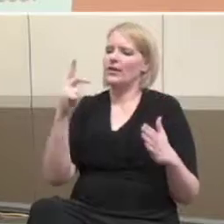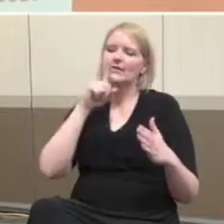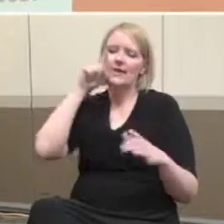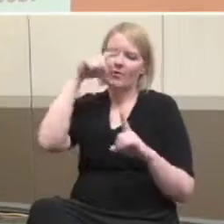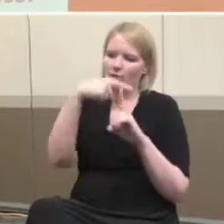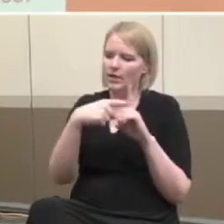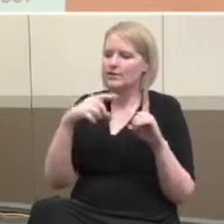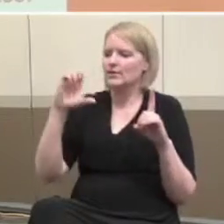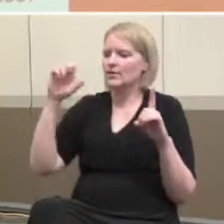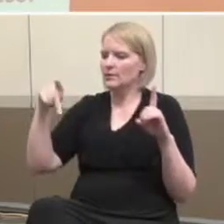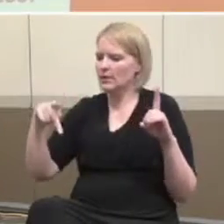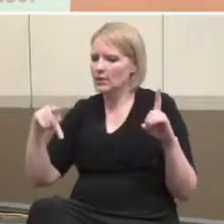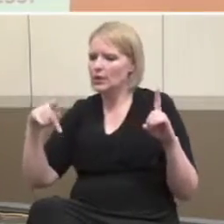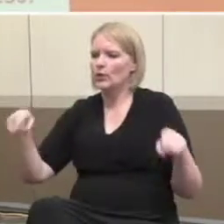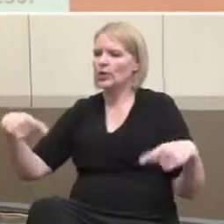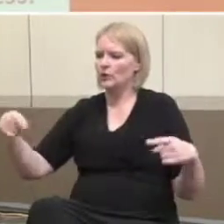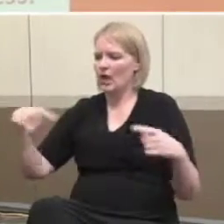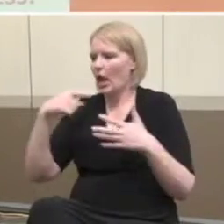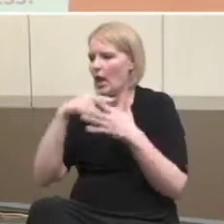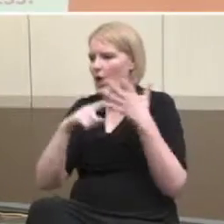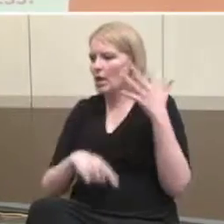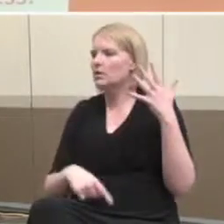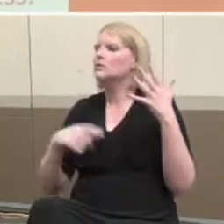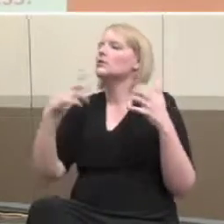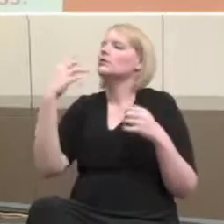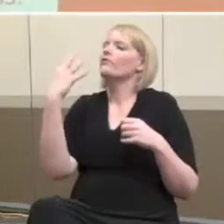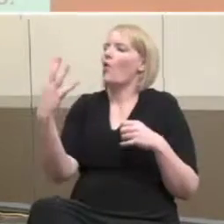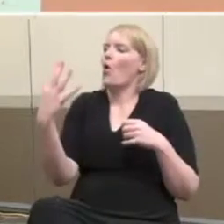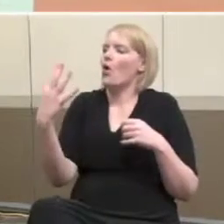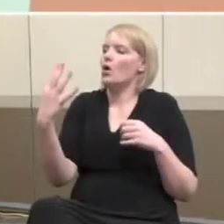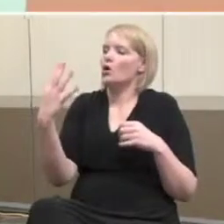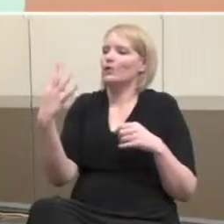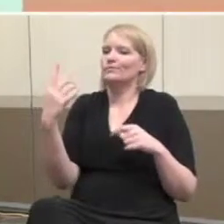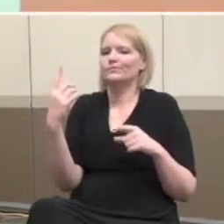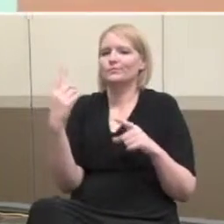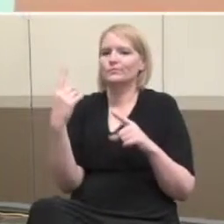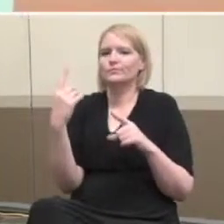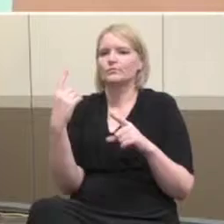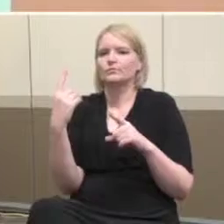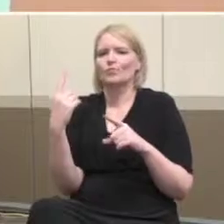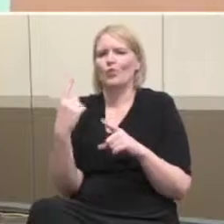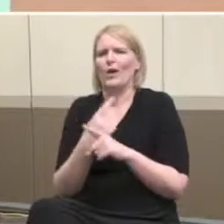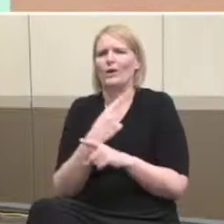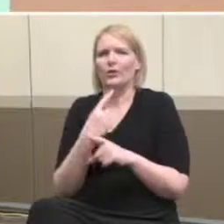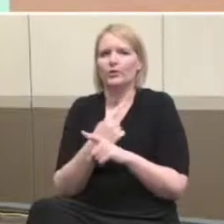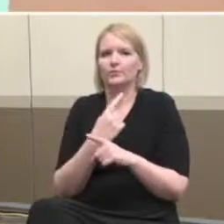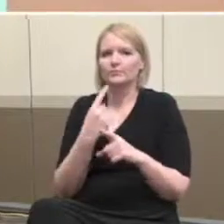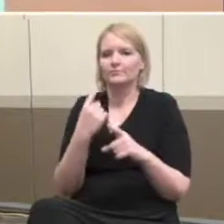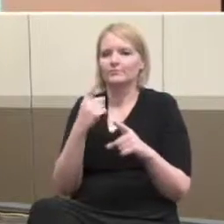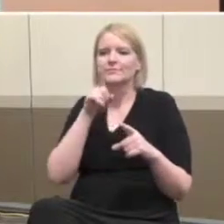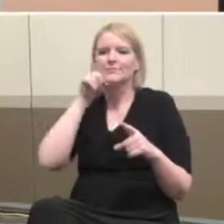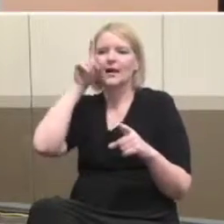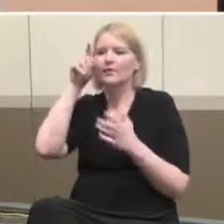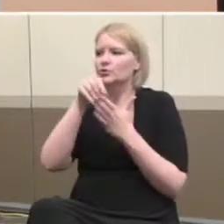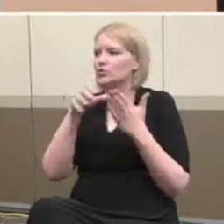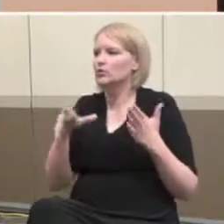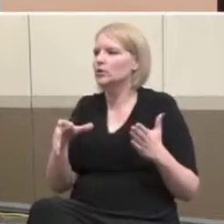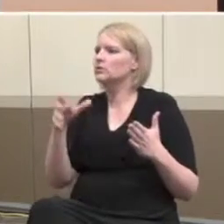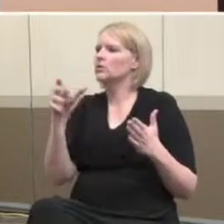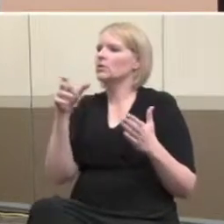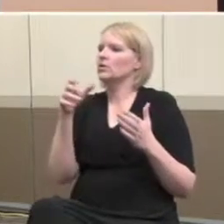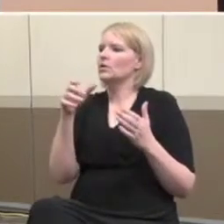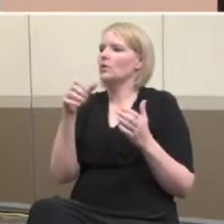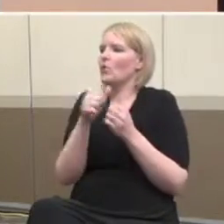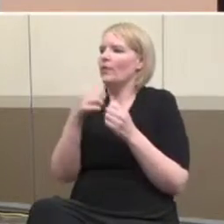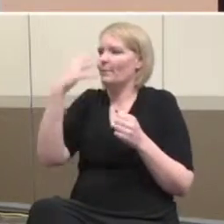autism spectrum, all sorts of things, 4 who were regular deaf students with